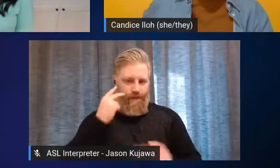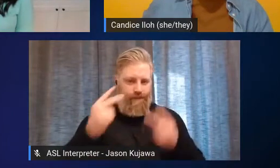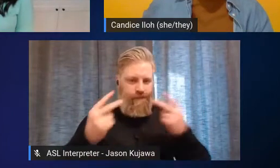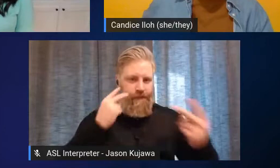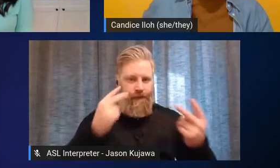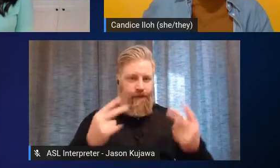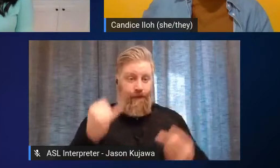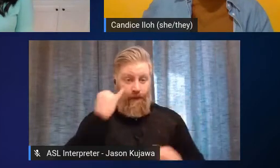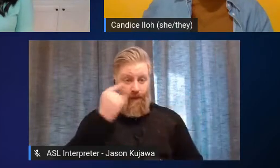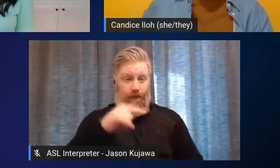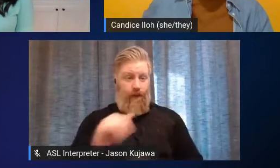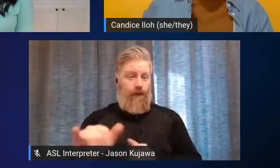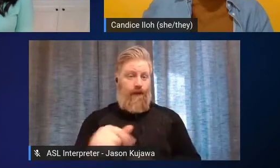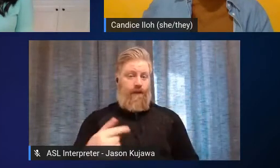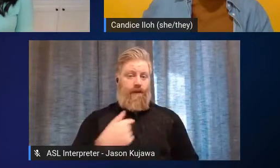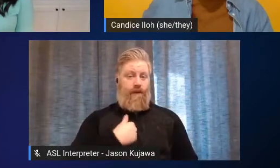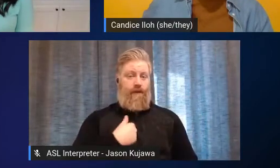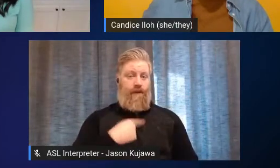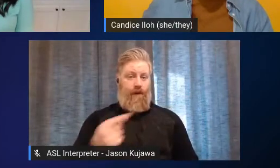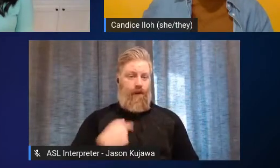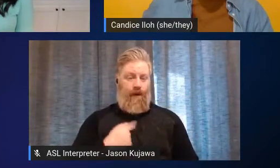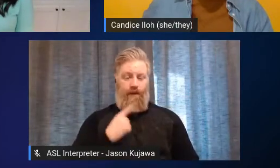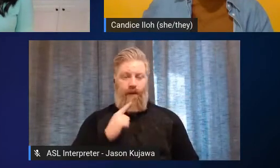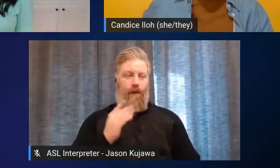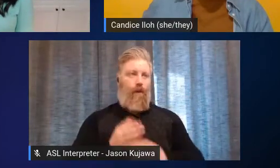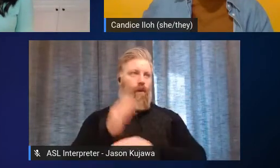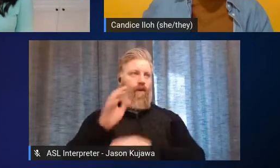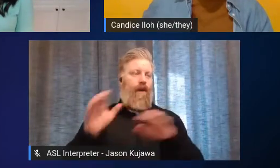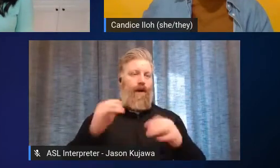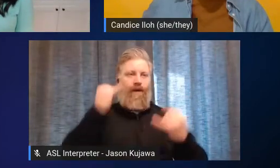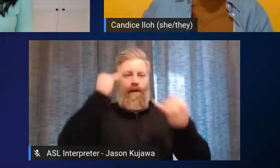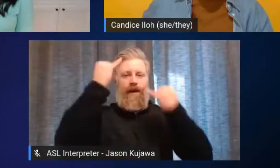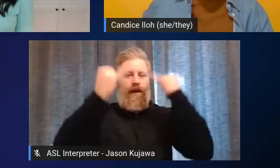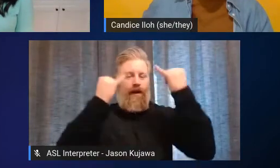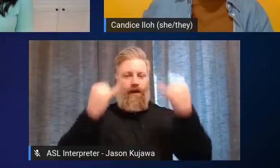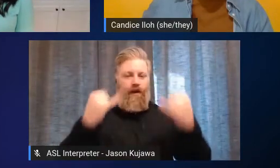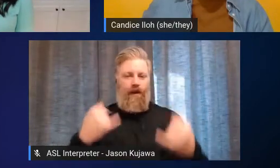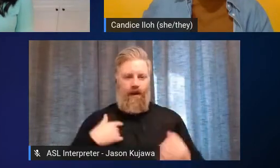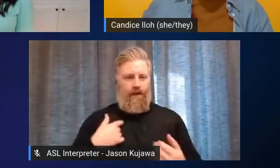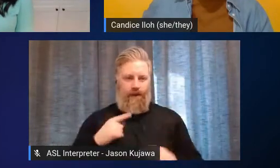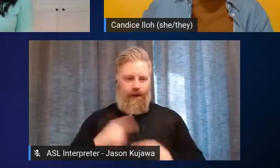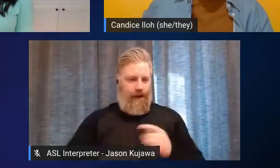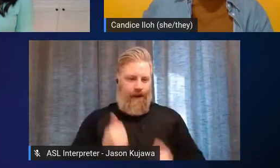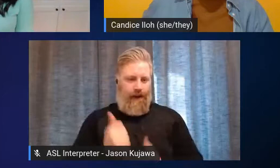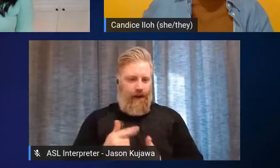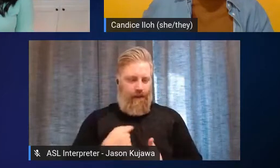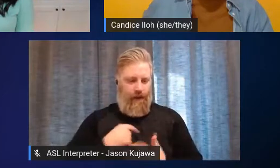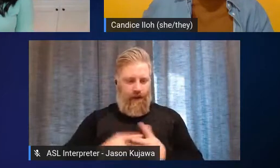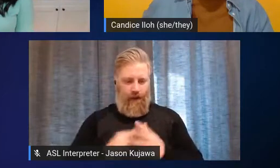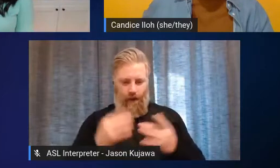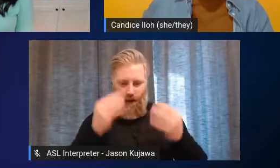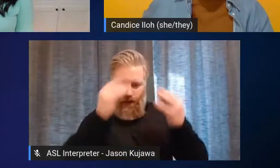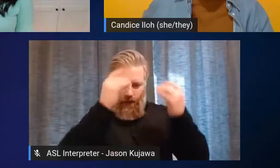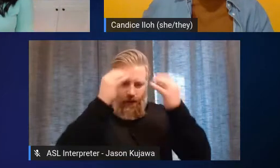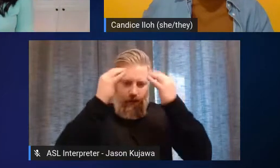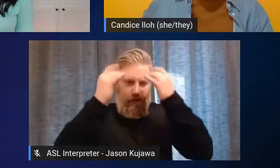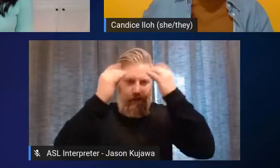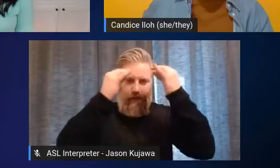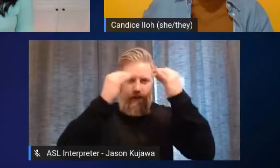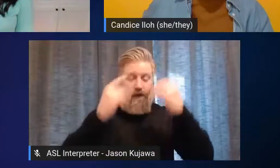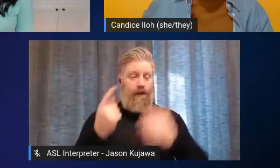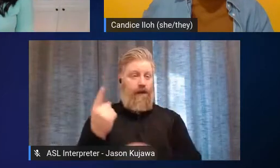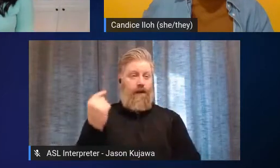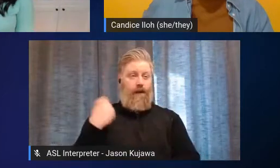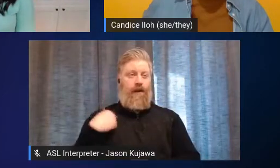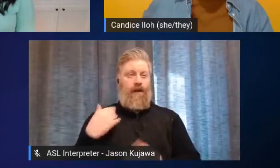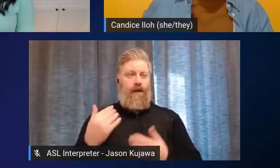with a troublesome, overactive imagination, you can't help but start thinking, oh my, yeah. I actually, last year,